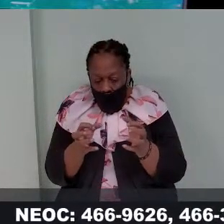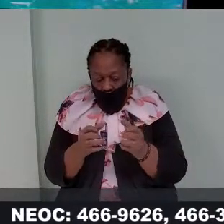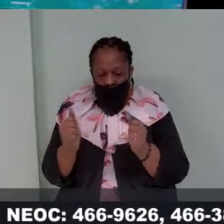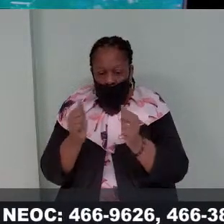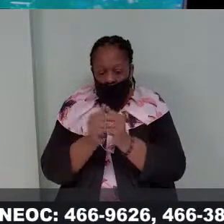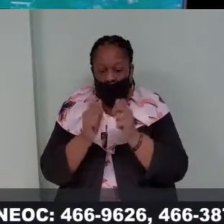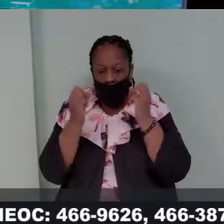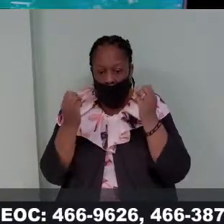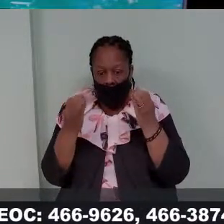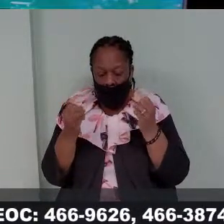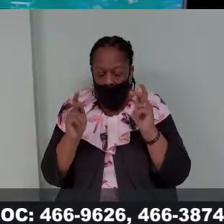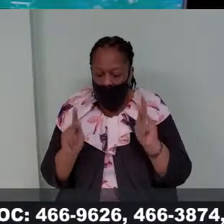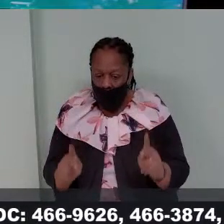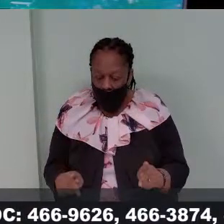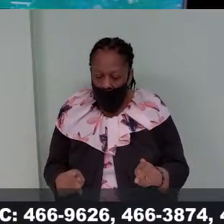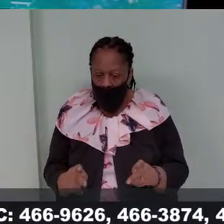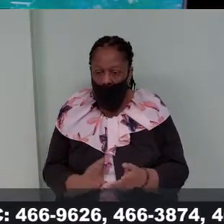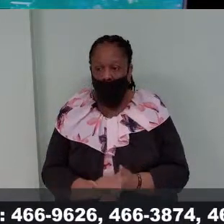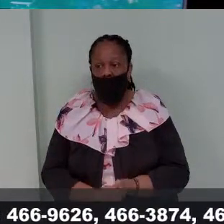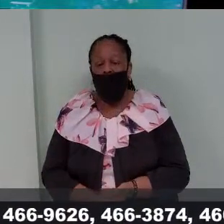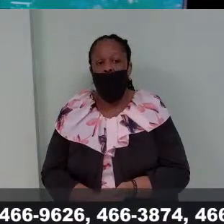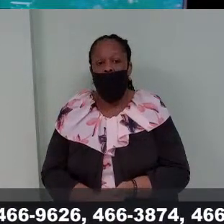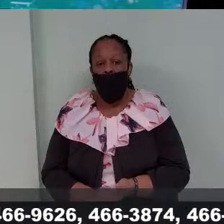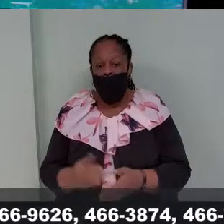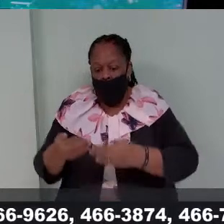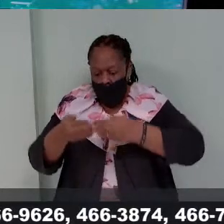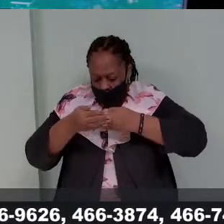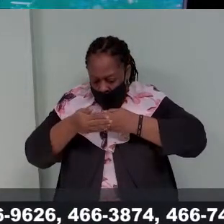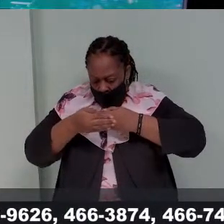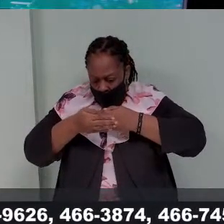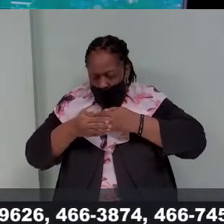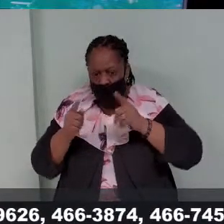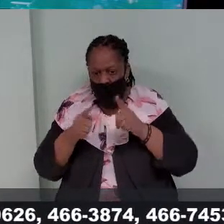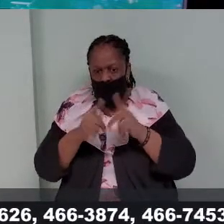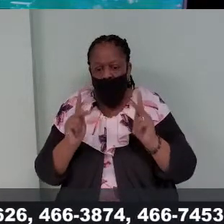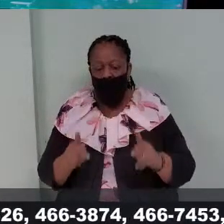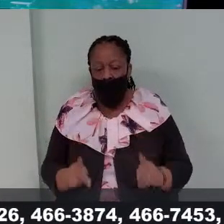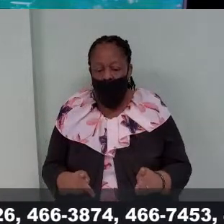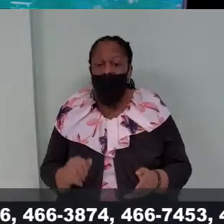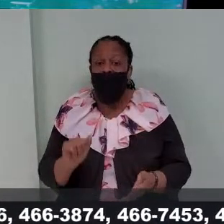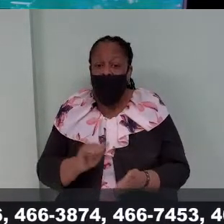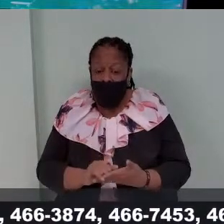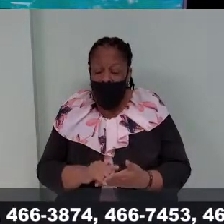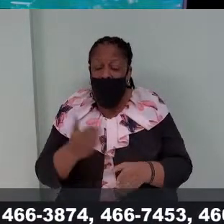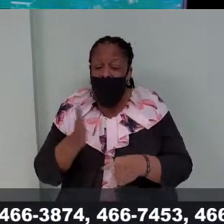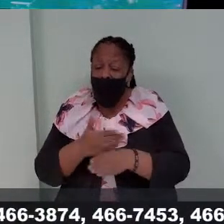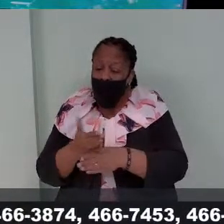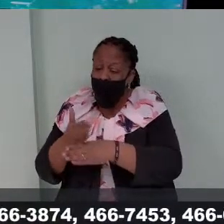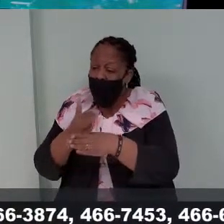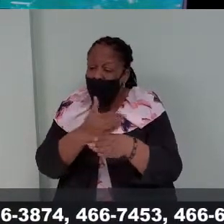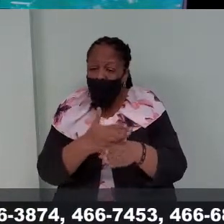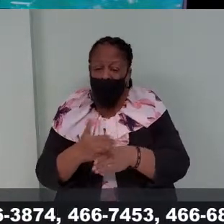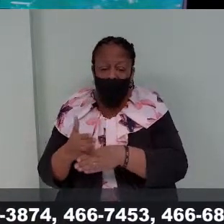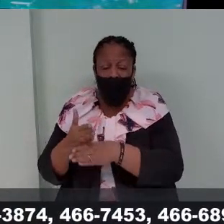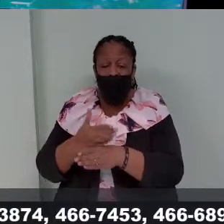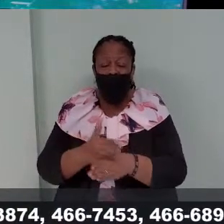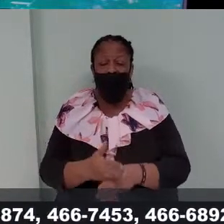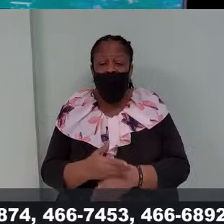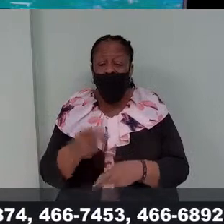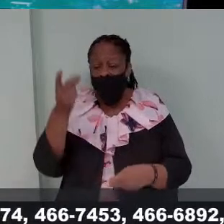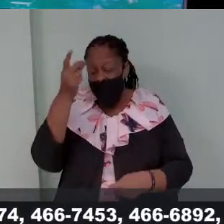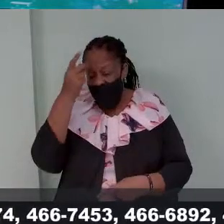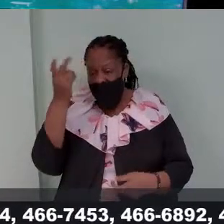space. And most of the times when we speak about entertainment and events, these are events that are held either